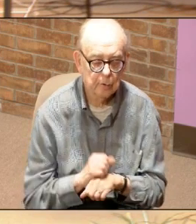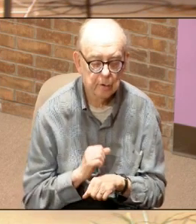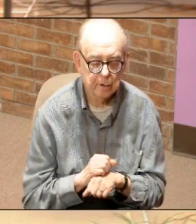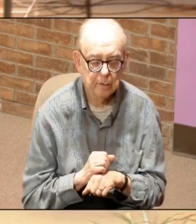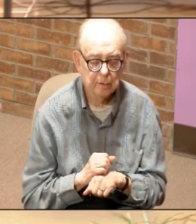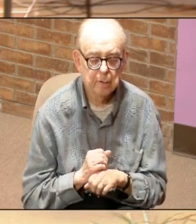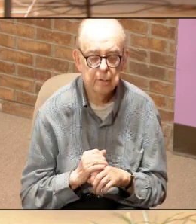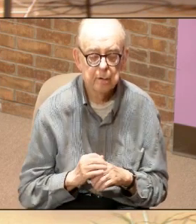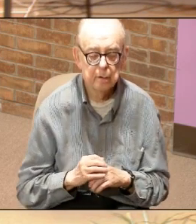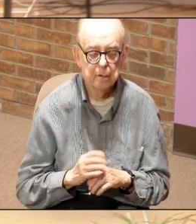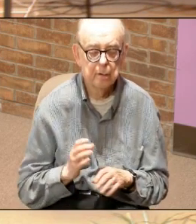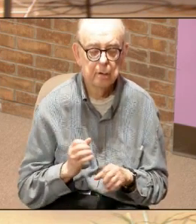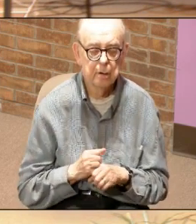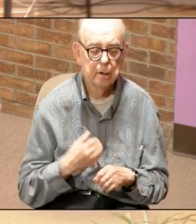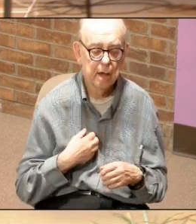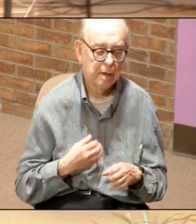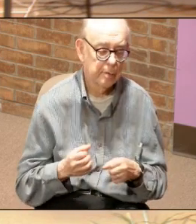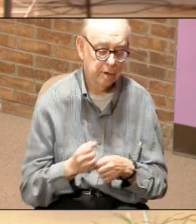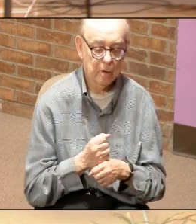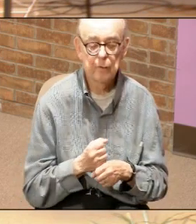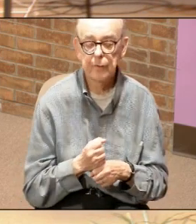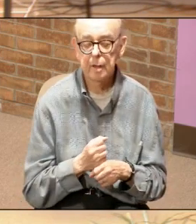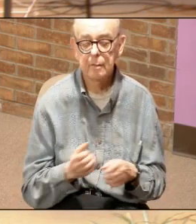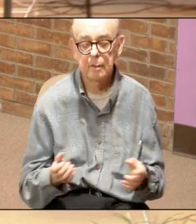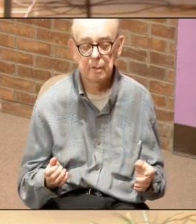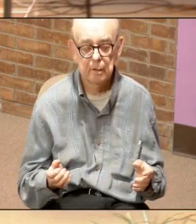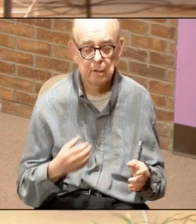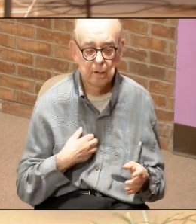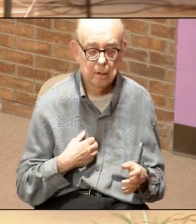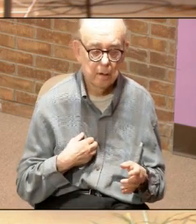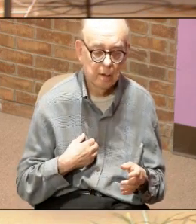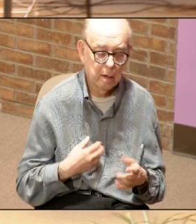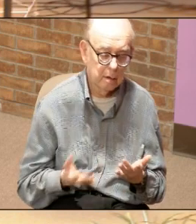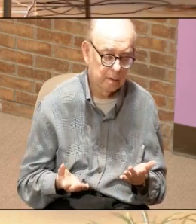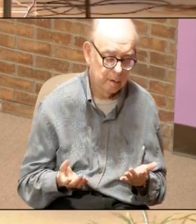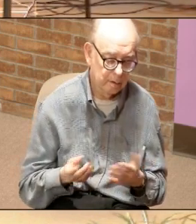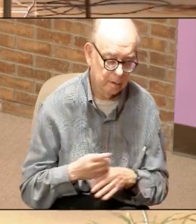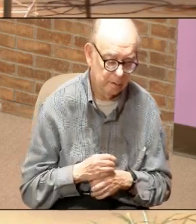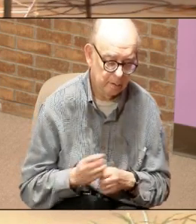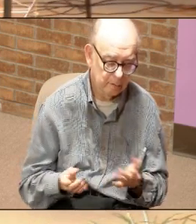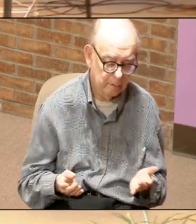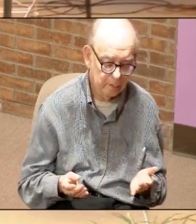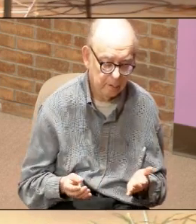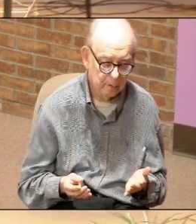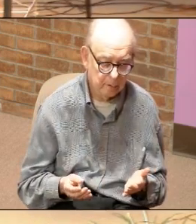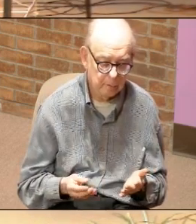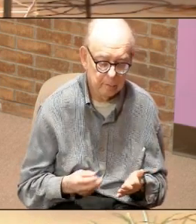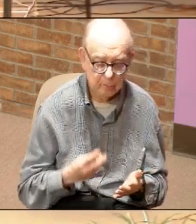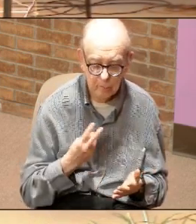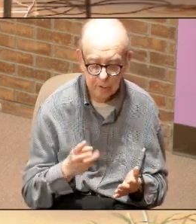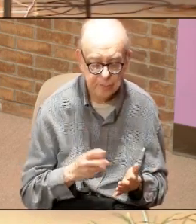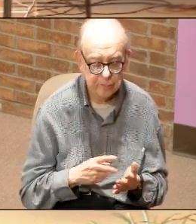And I got to have my coffee. I got to watch Days of My Life rerun or whatever that was, or my